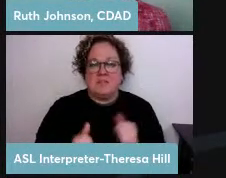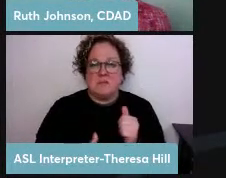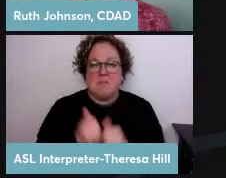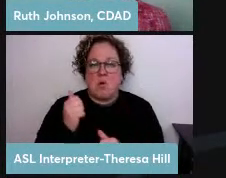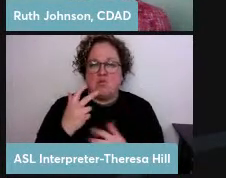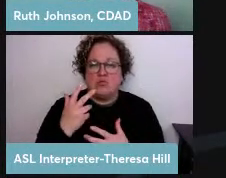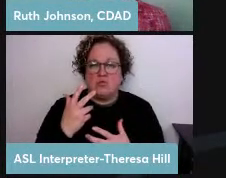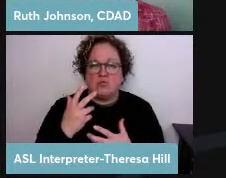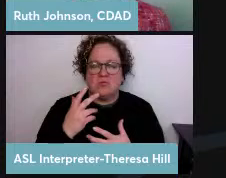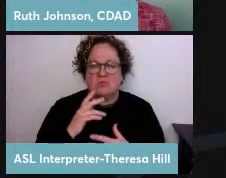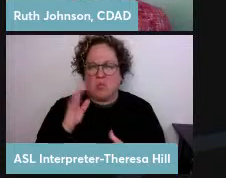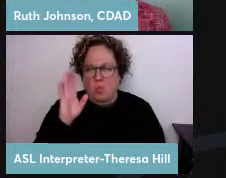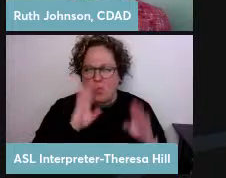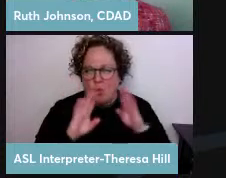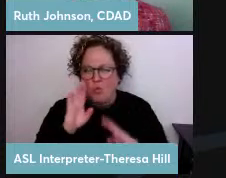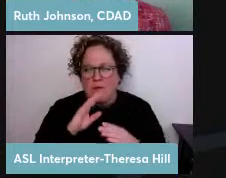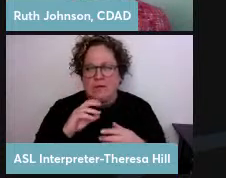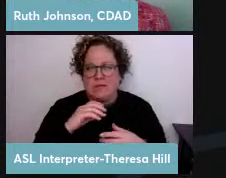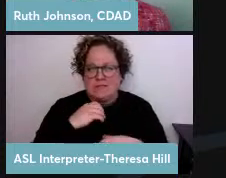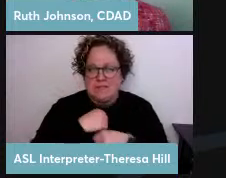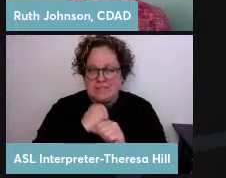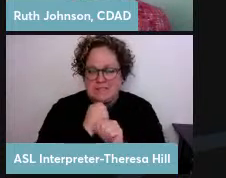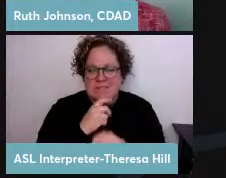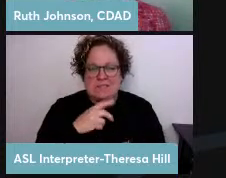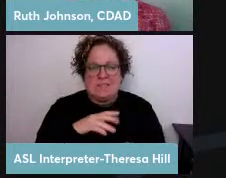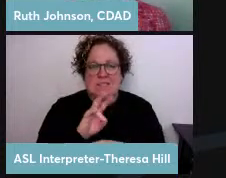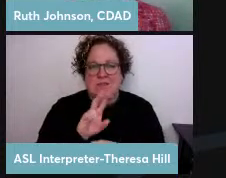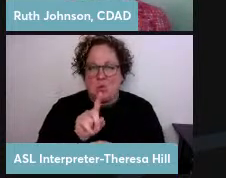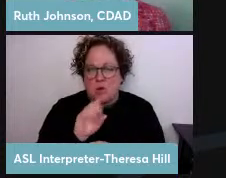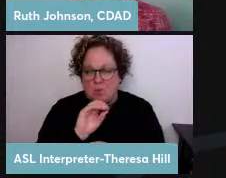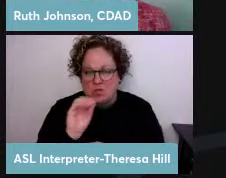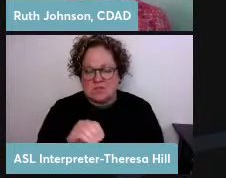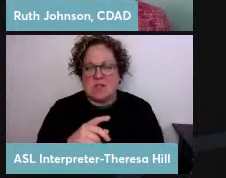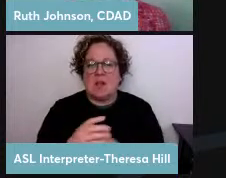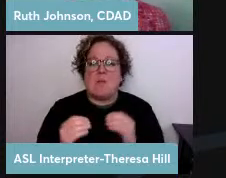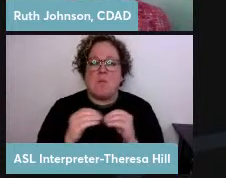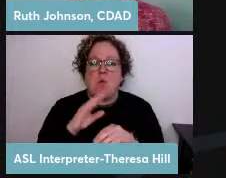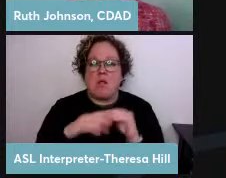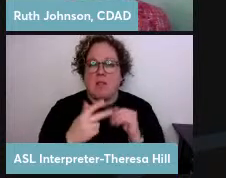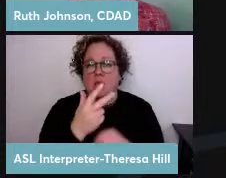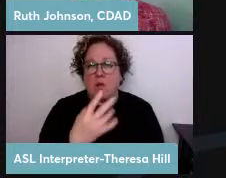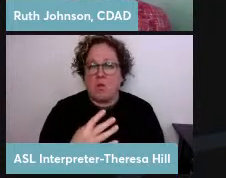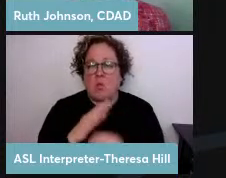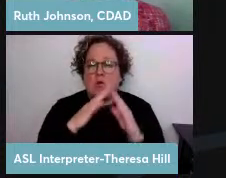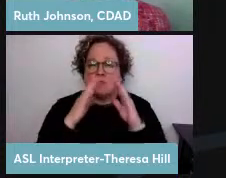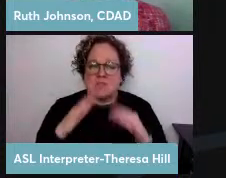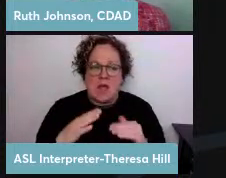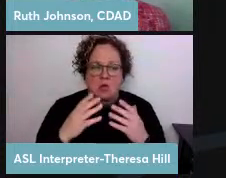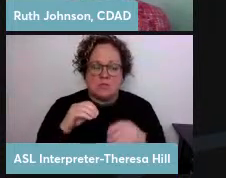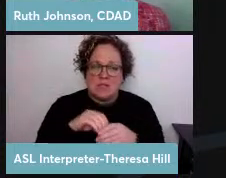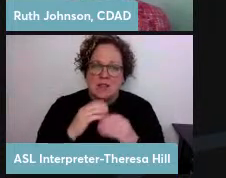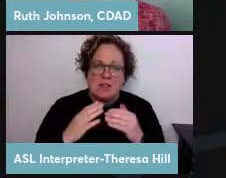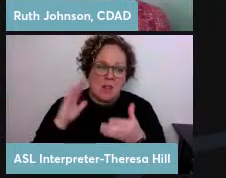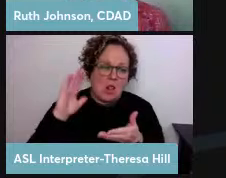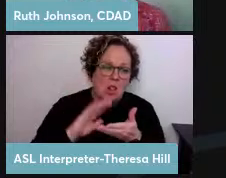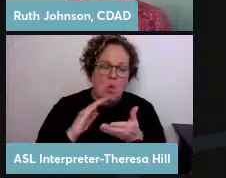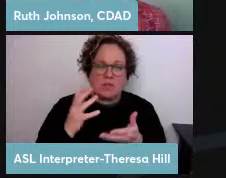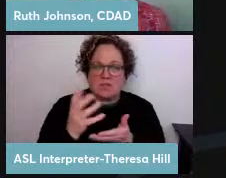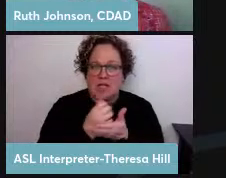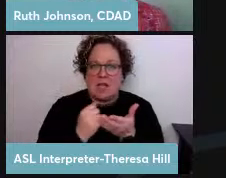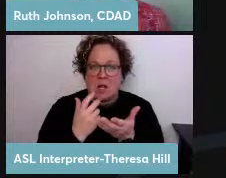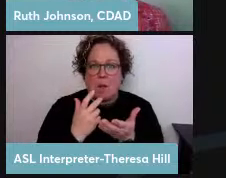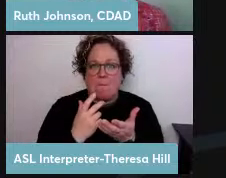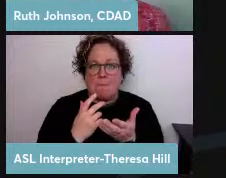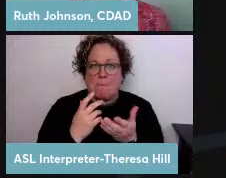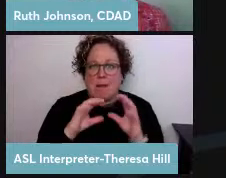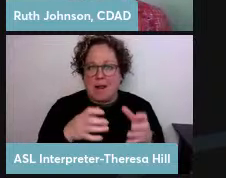is this last one, the 71%, meaning that more than three quarters of households in the lowest income category, extremely low income, pay more